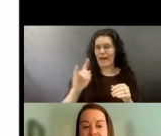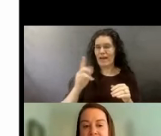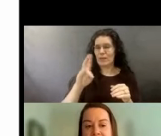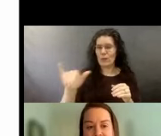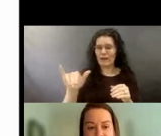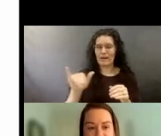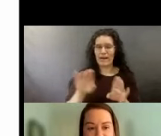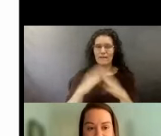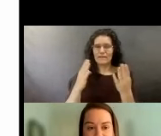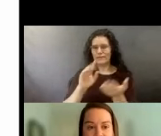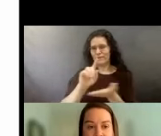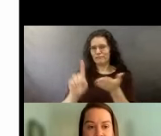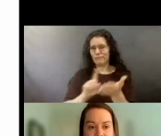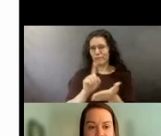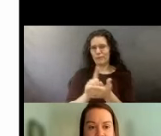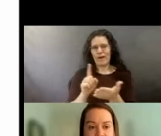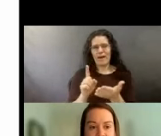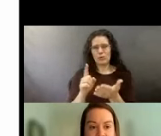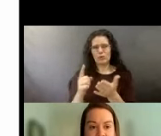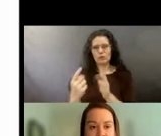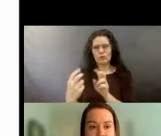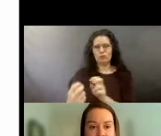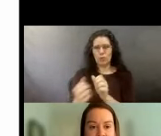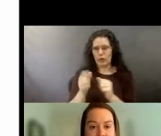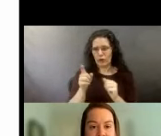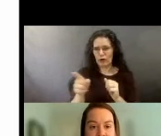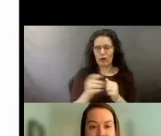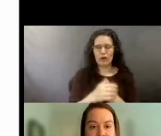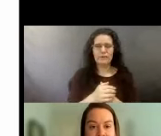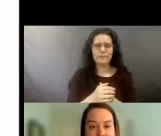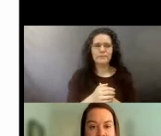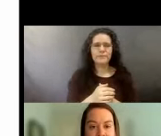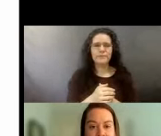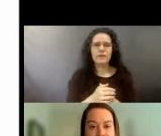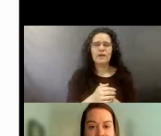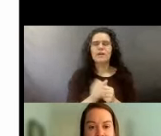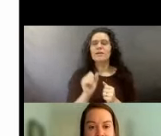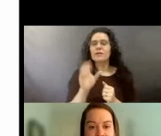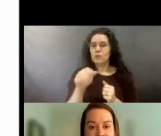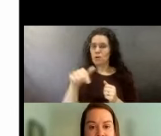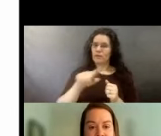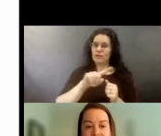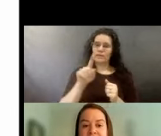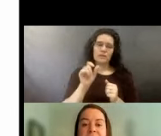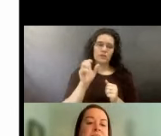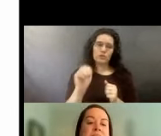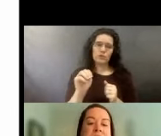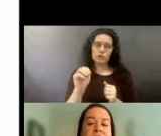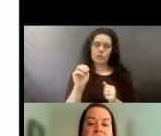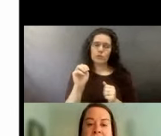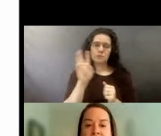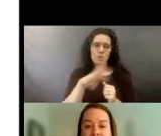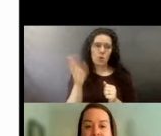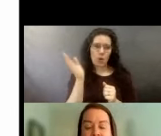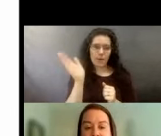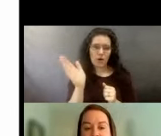slide. All right, so you are, as you have been, joining us on Zoom webinar. Everyone is on